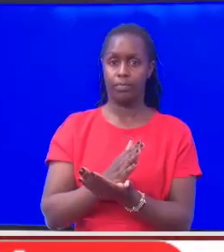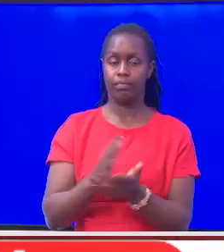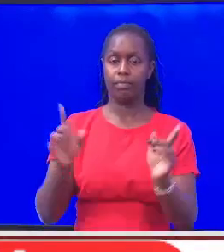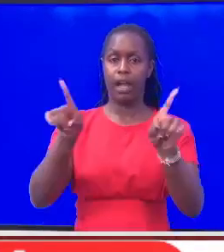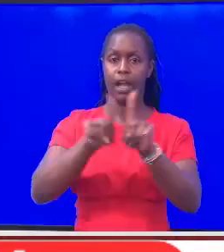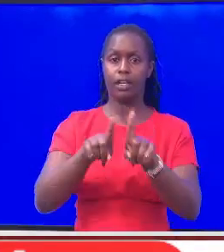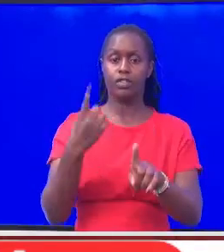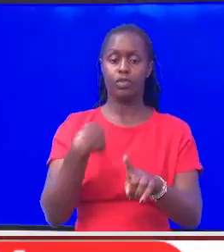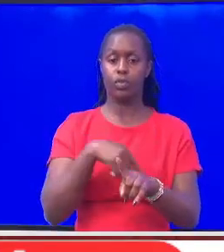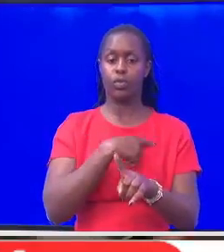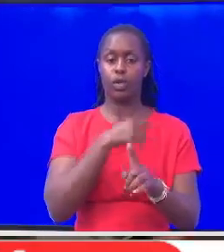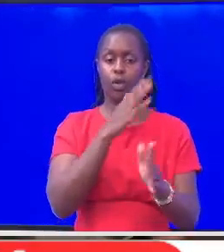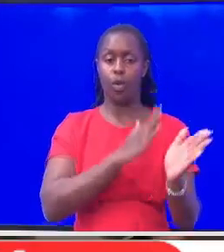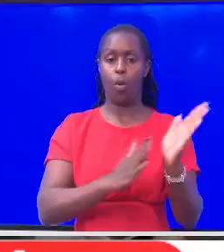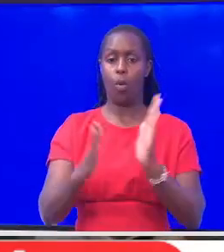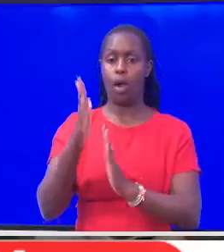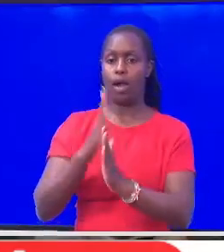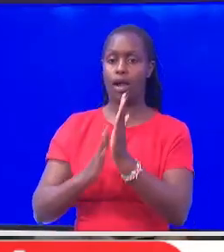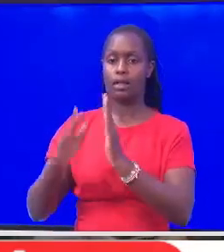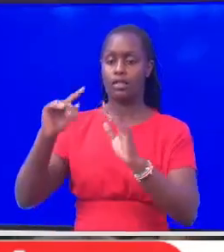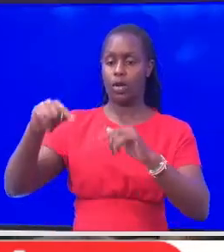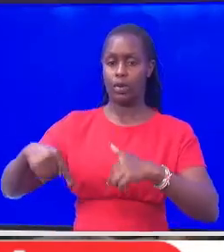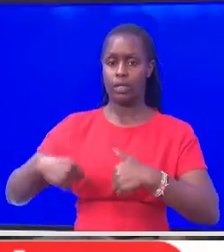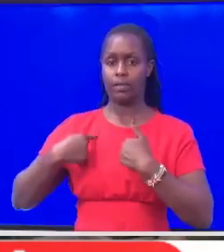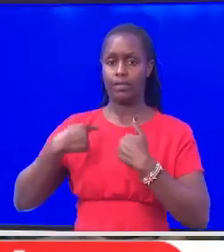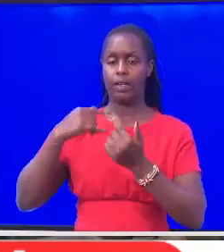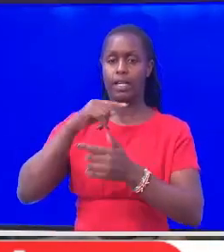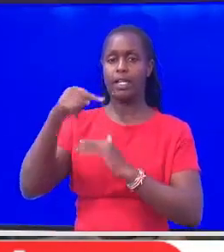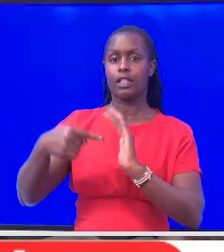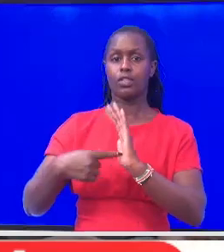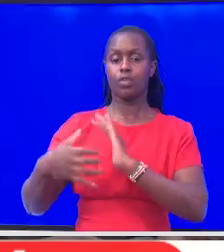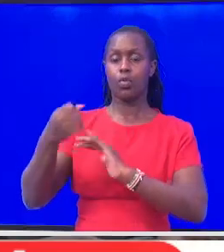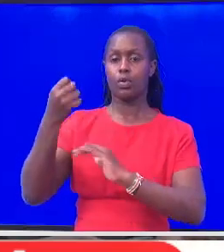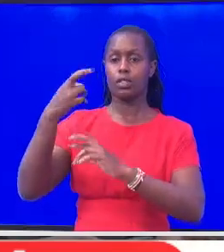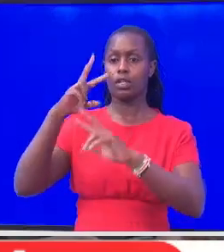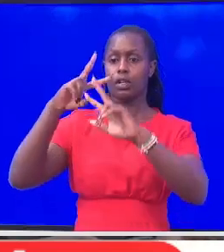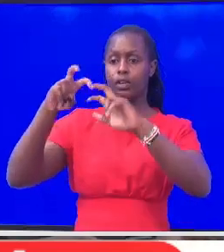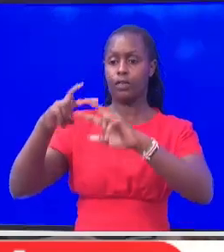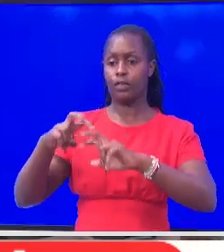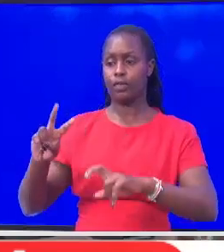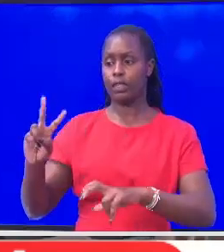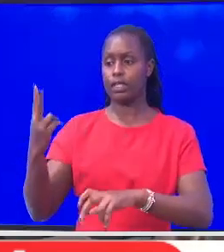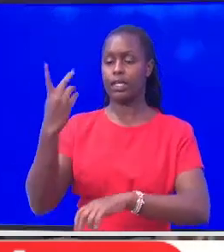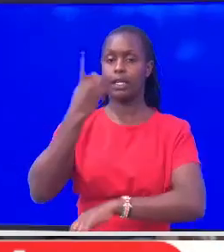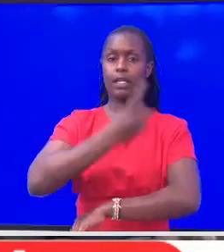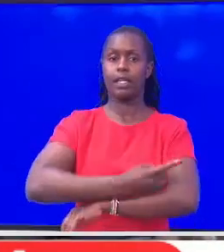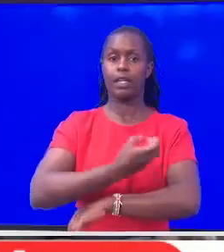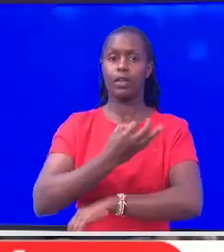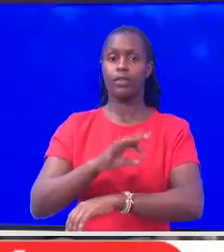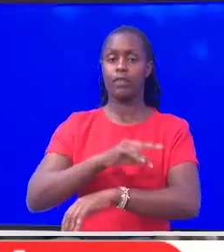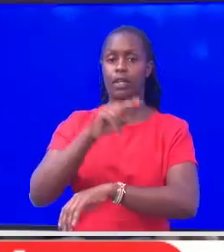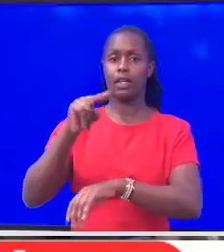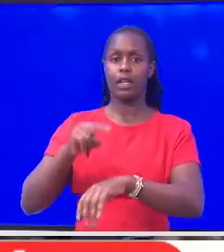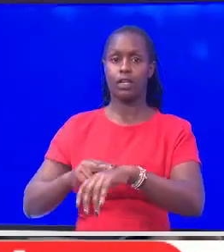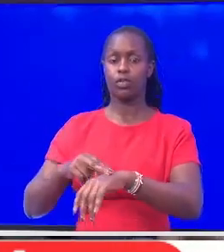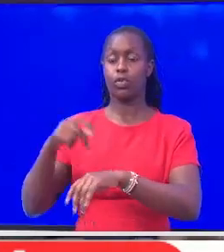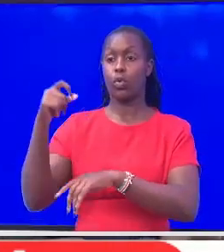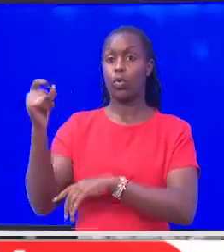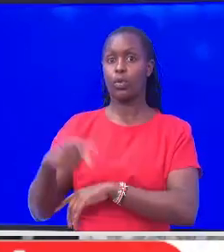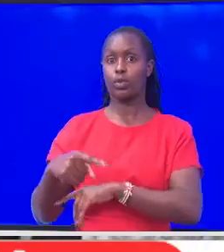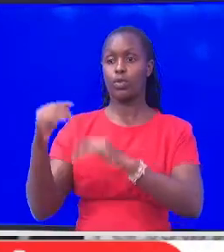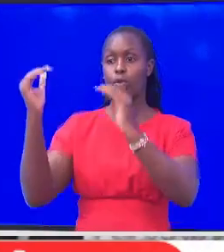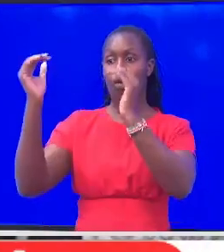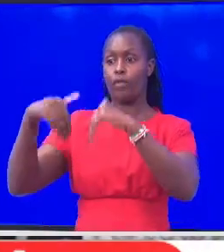we organize ourselves. This was revealed on the second day of the National Wage Bill Conference that is set to come to a